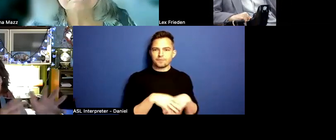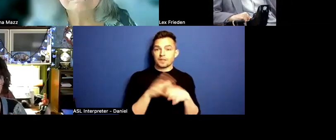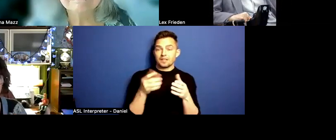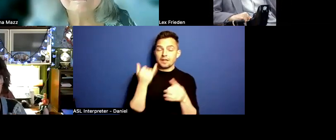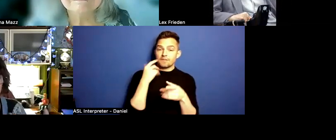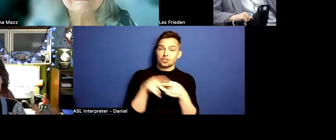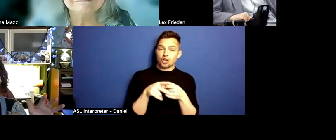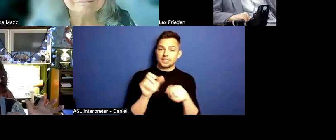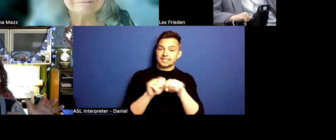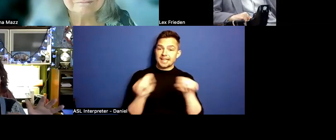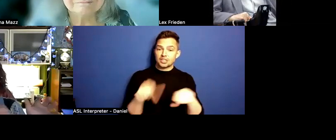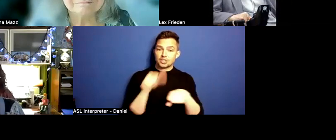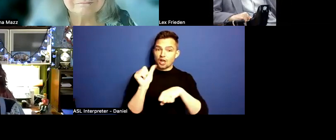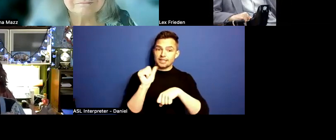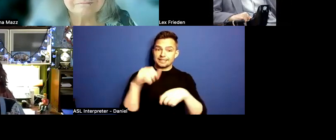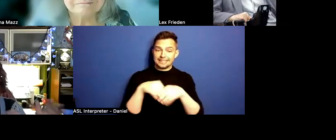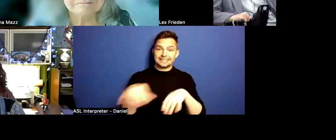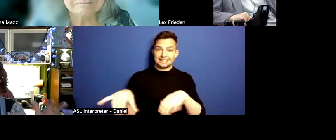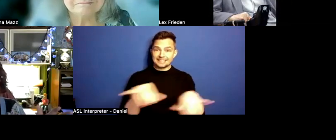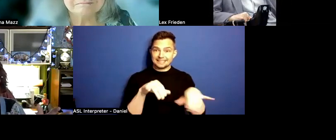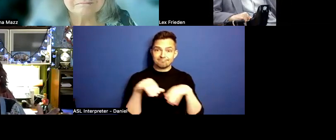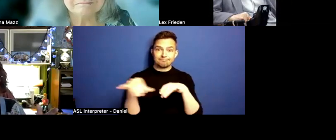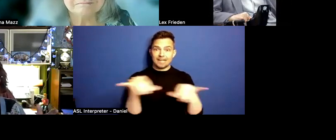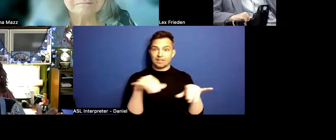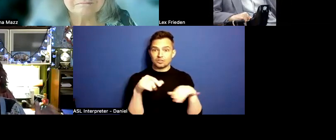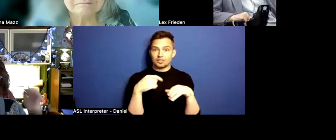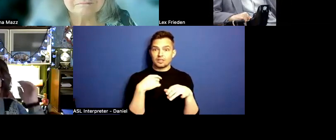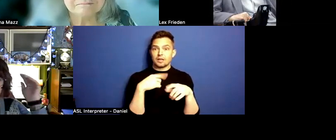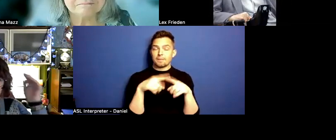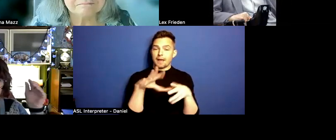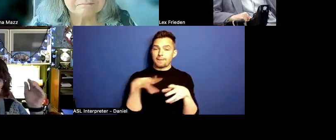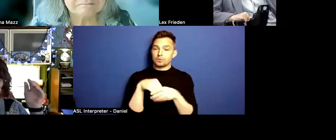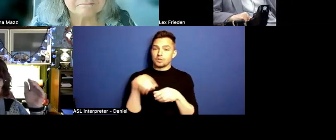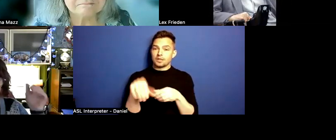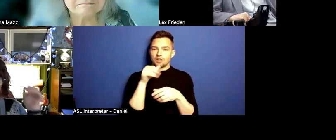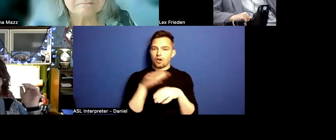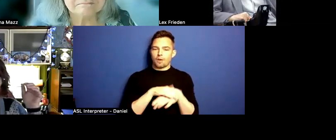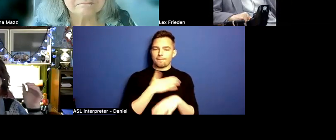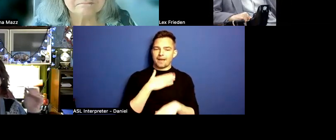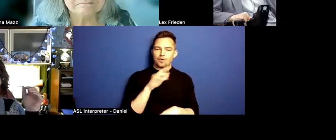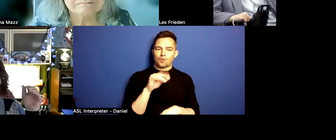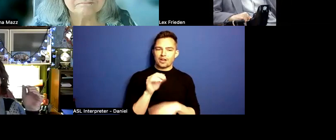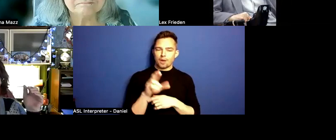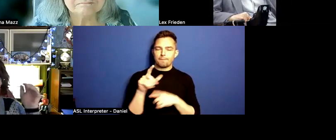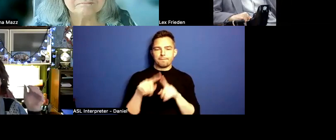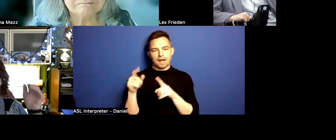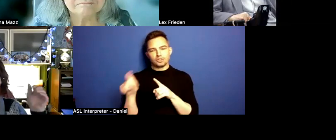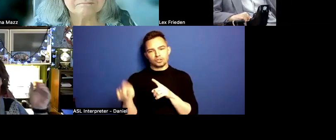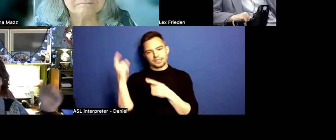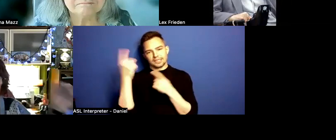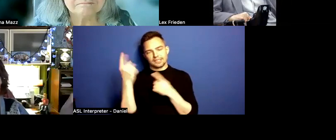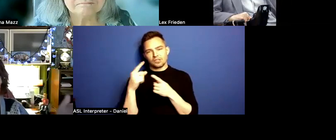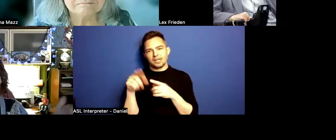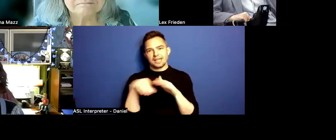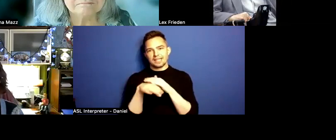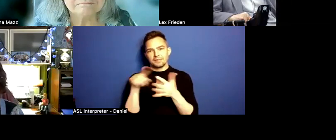in the standards, then, and I'm designing and I'm including electric charging stations, it's not even on my radar that I need to consider the accessibility